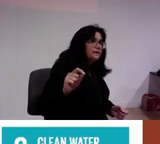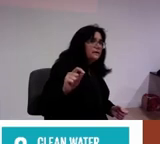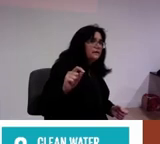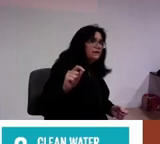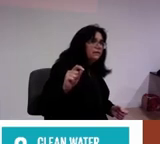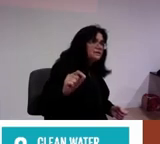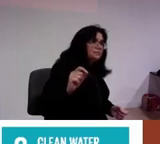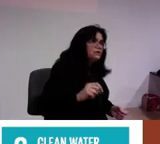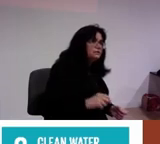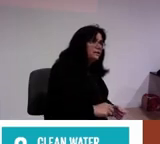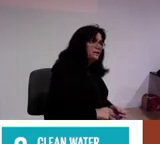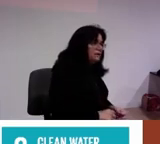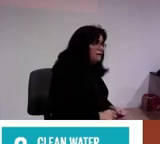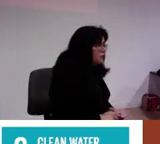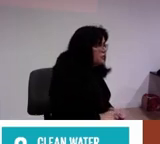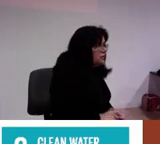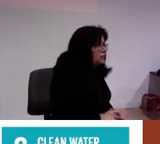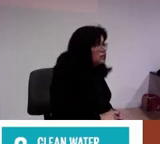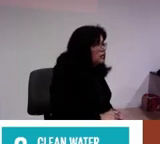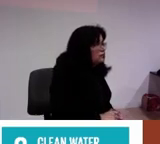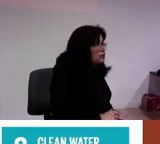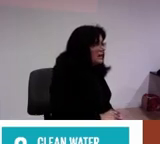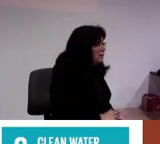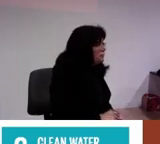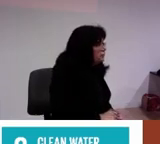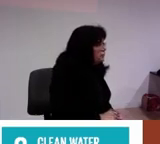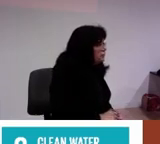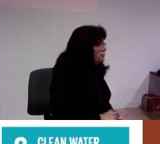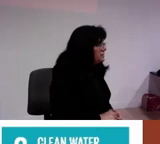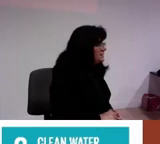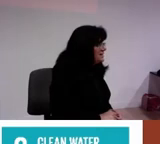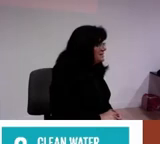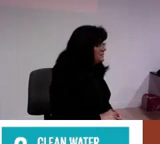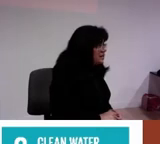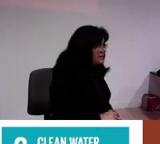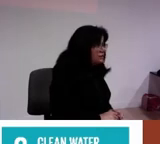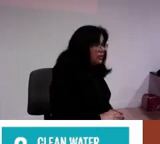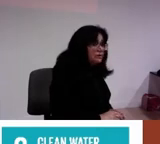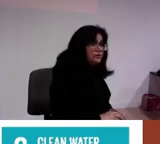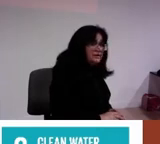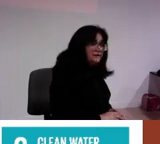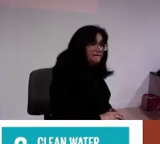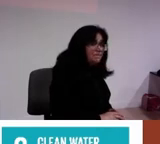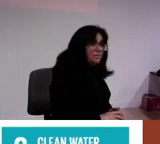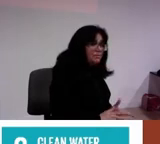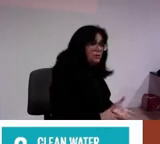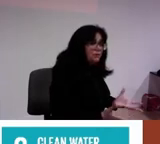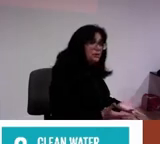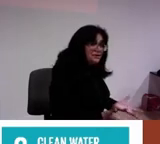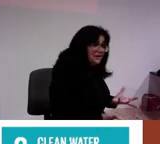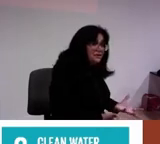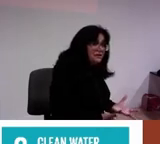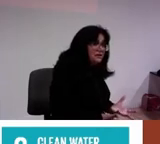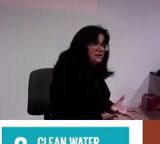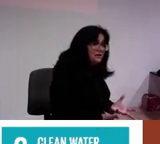that that's possibly a metaphor for how Aboriginal studies and anthropology can move